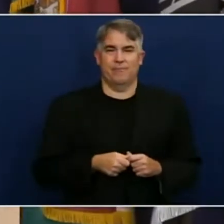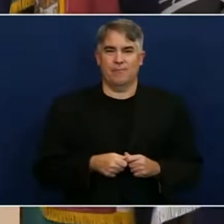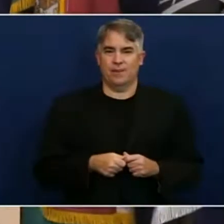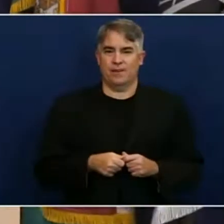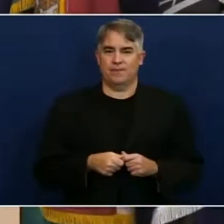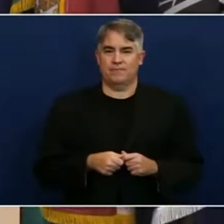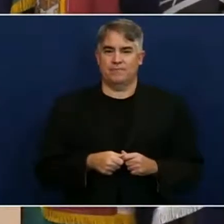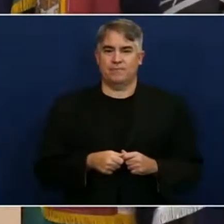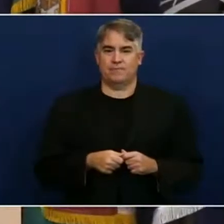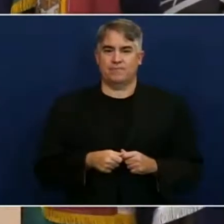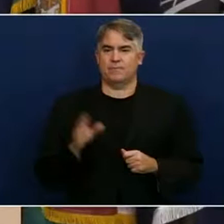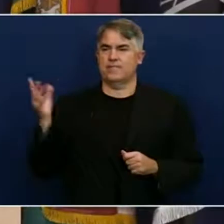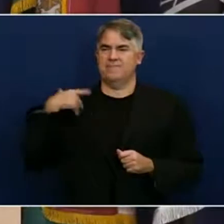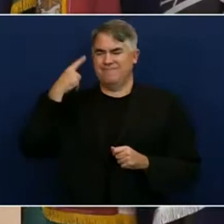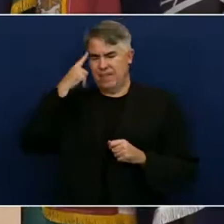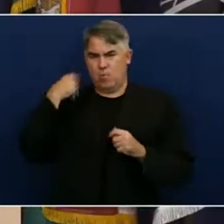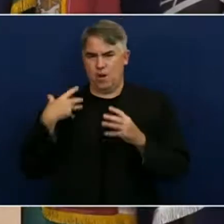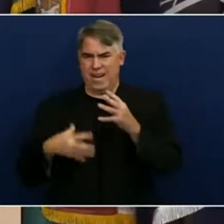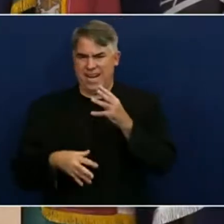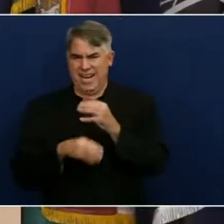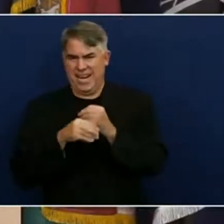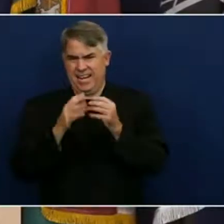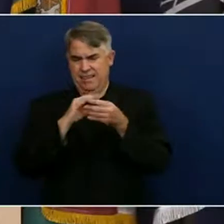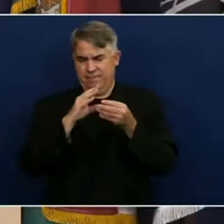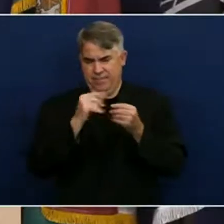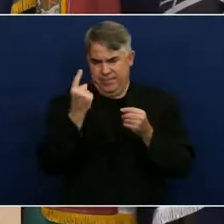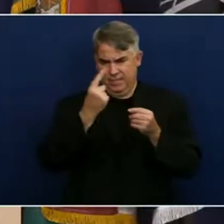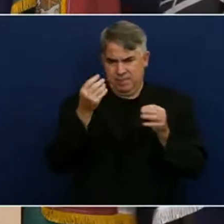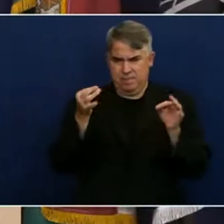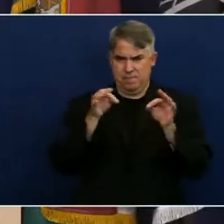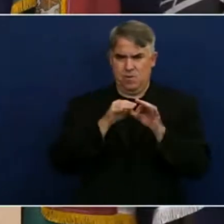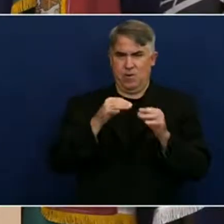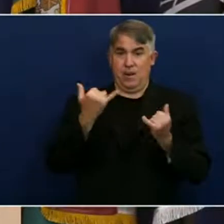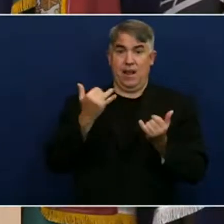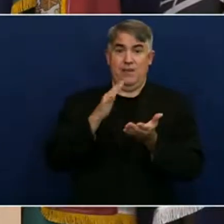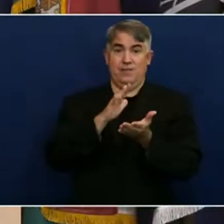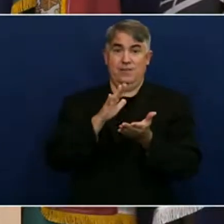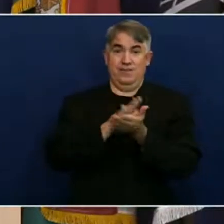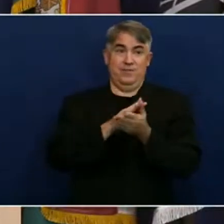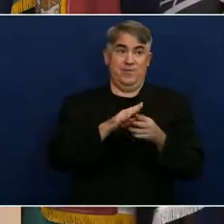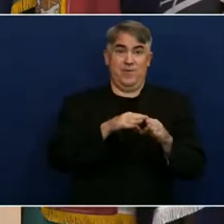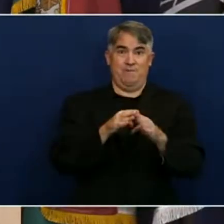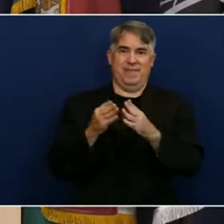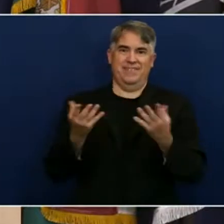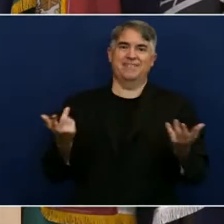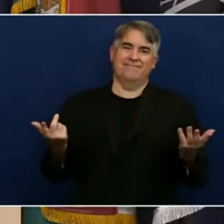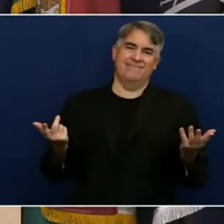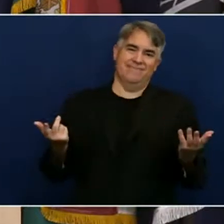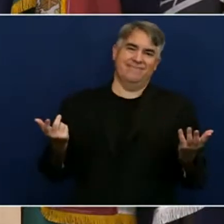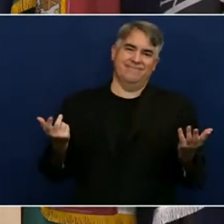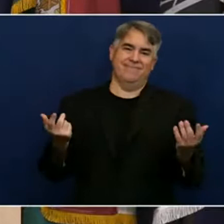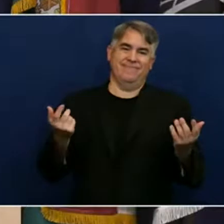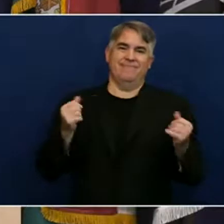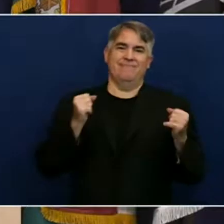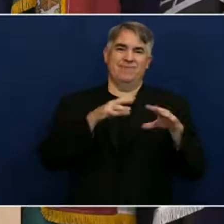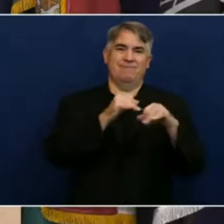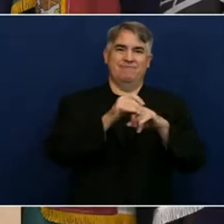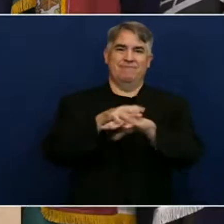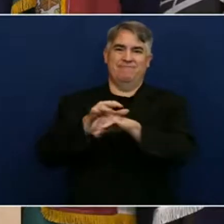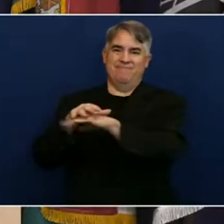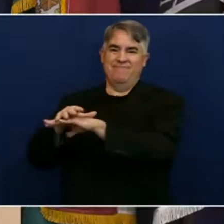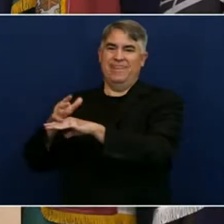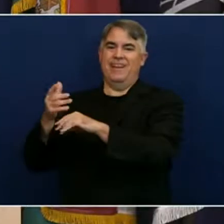And Jonathan, a part of that could be just attributed to kids going back to school, being tested more. There could be a number of factors that help contribute to